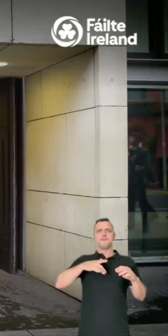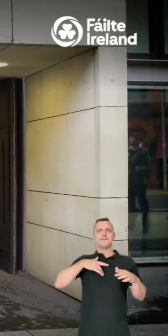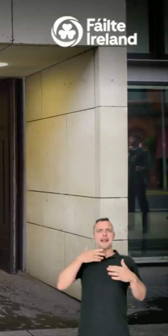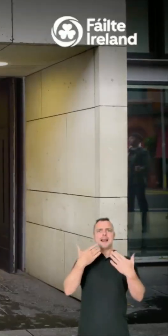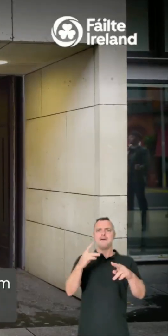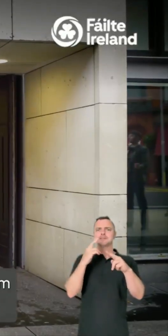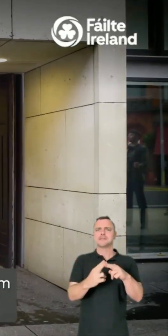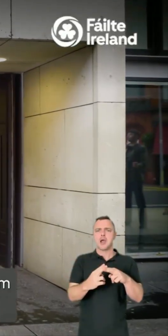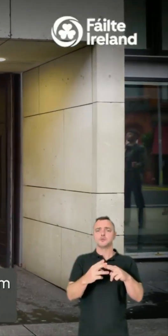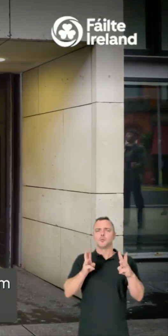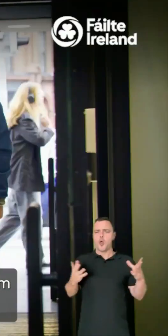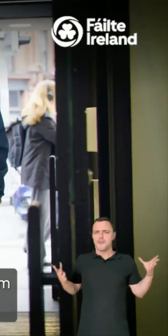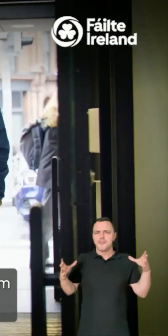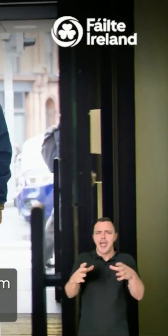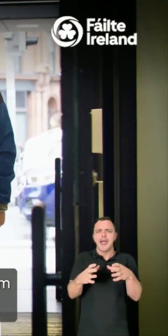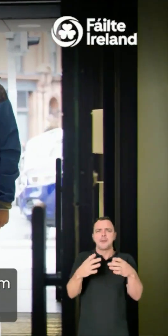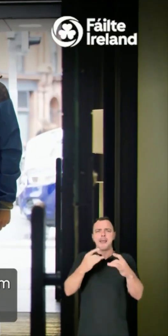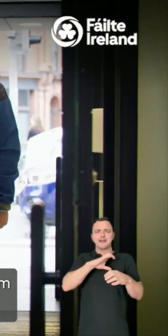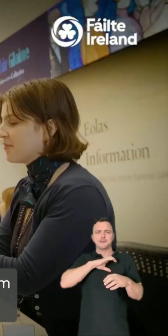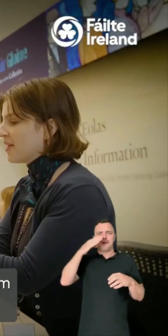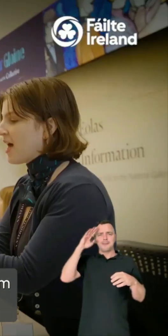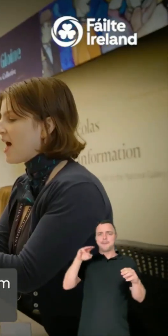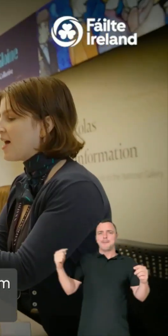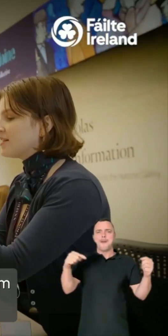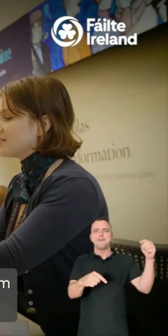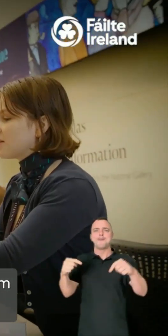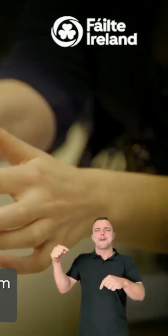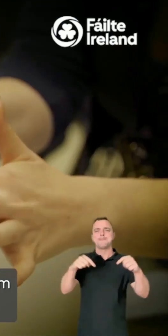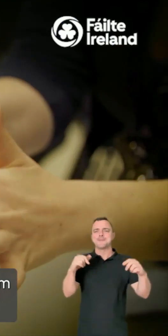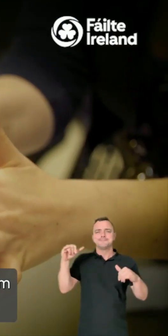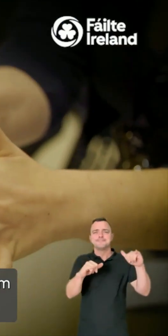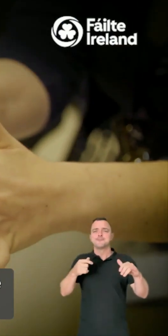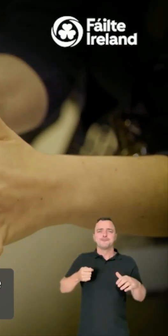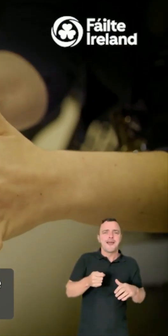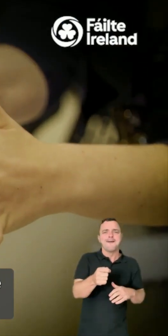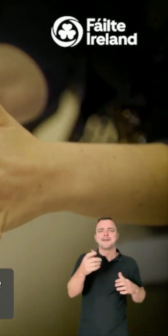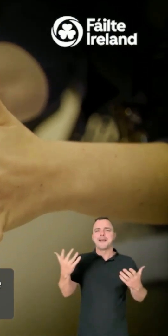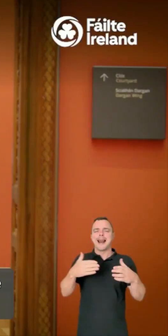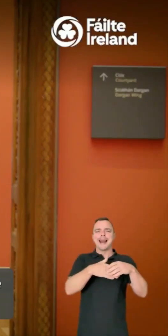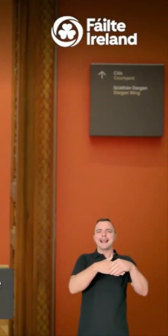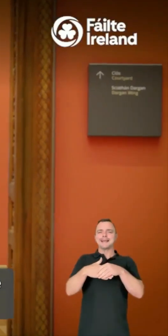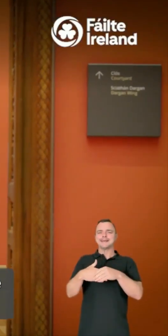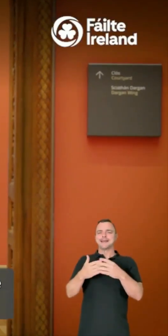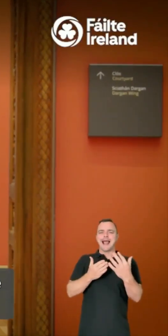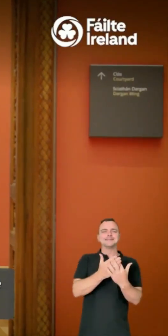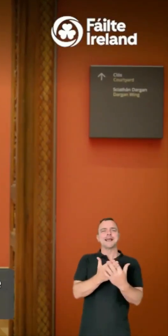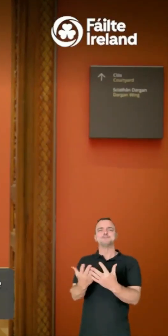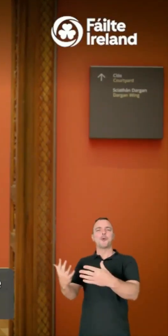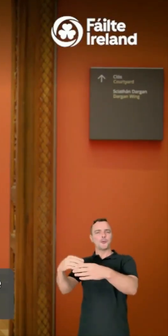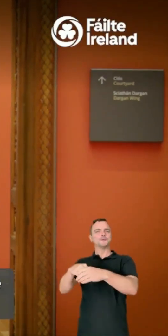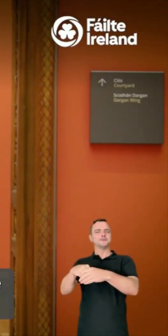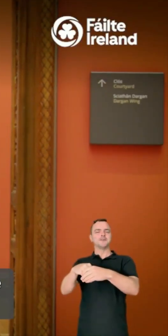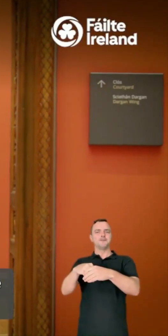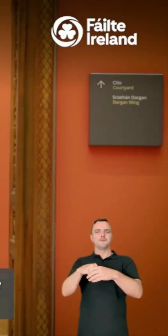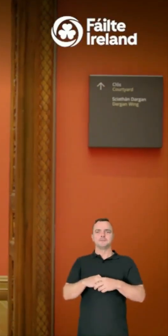out. We're working to empower our tourism industry, to put Ireland on the map as a leading accessible and inclusive